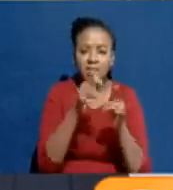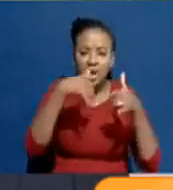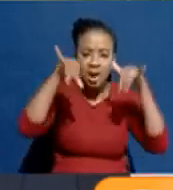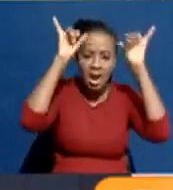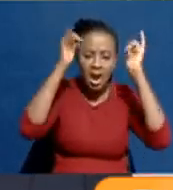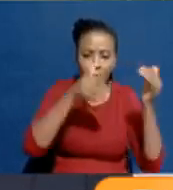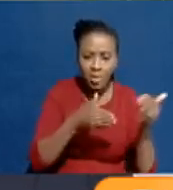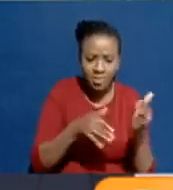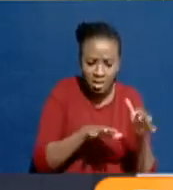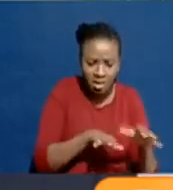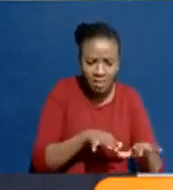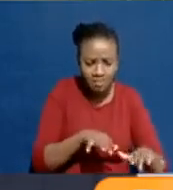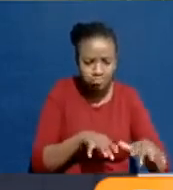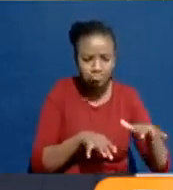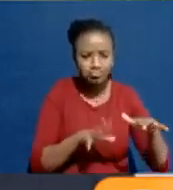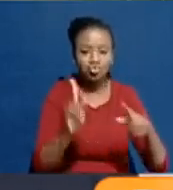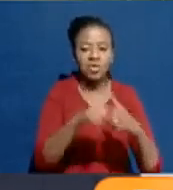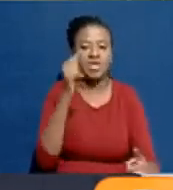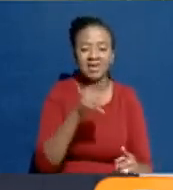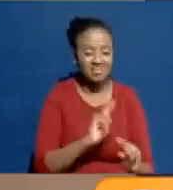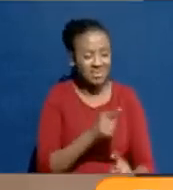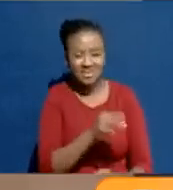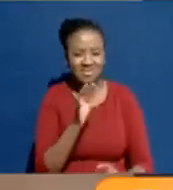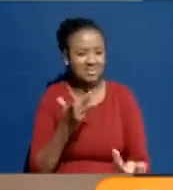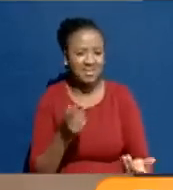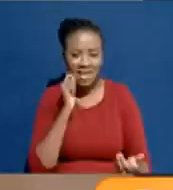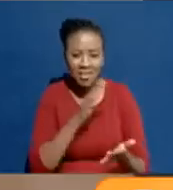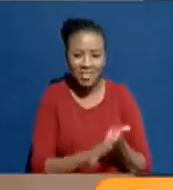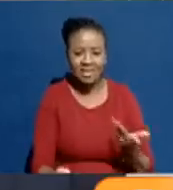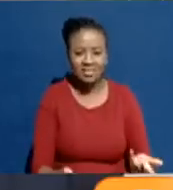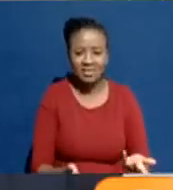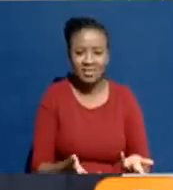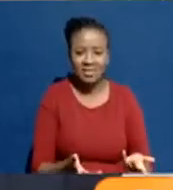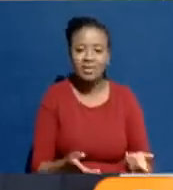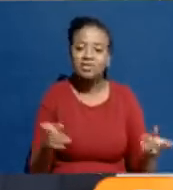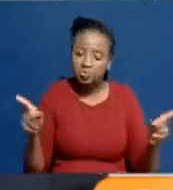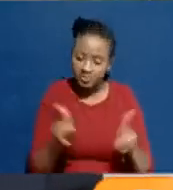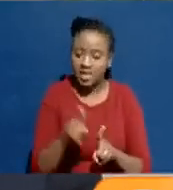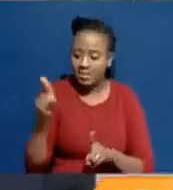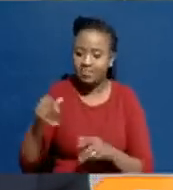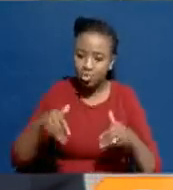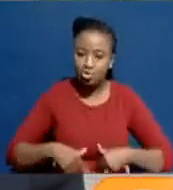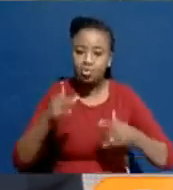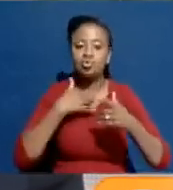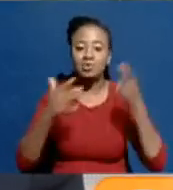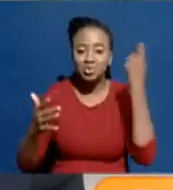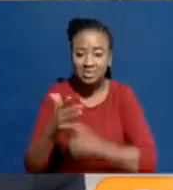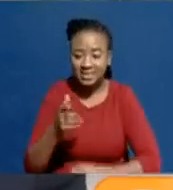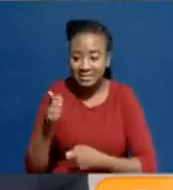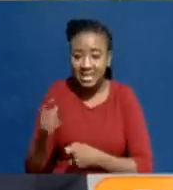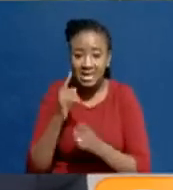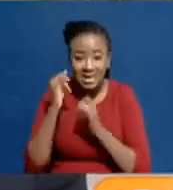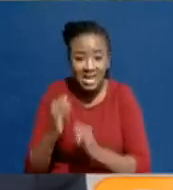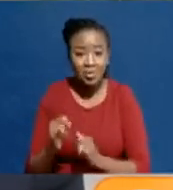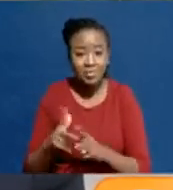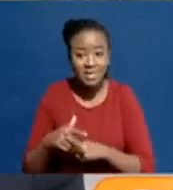We wait for it to grow into a cow or a bull. That's basically what they're doing. Do not tax content creators.